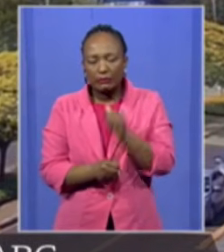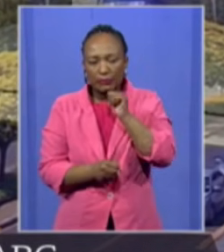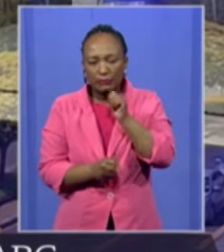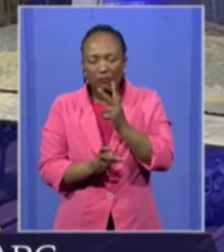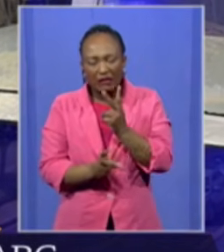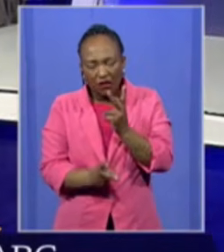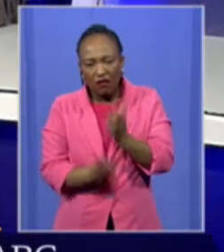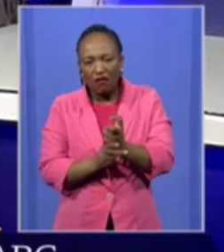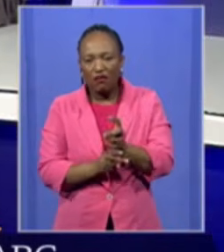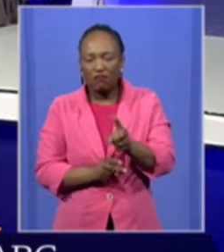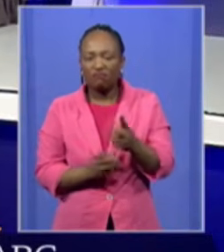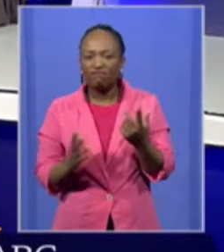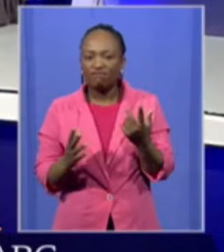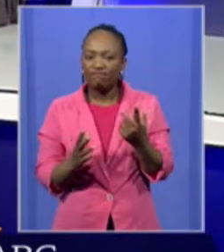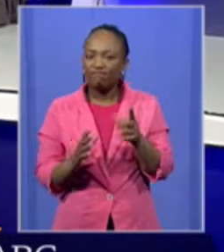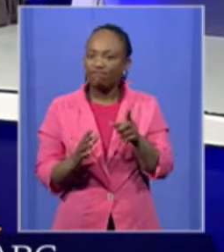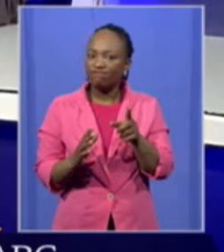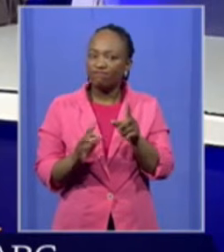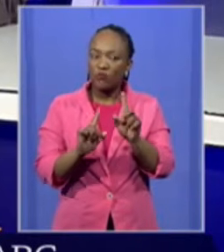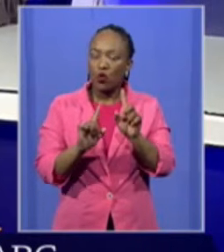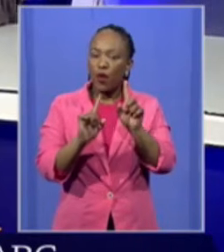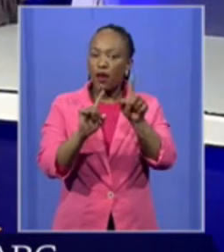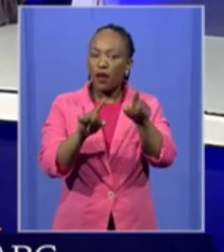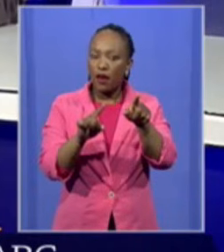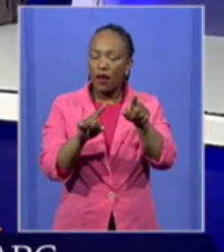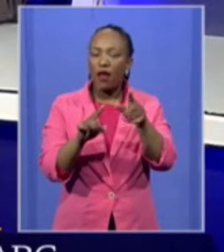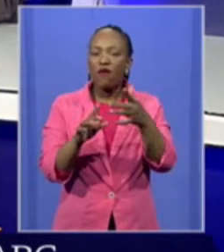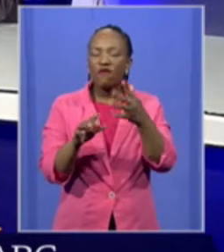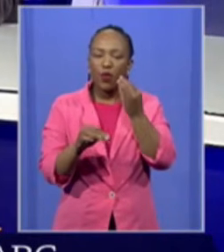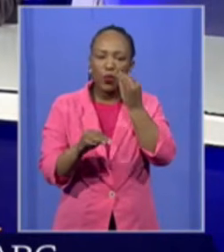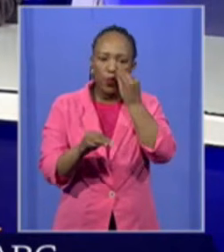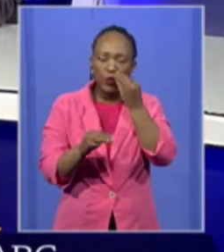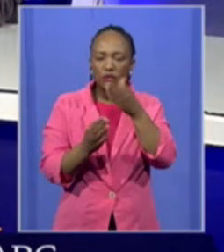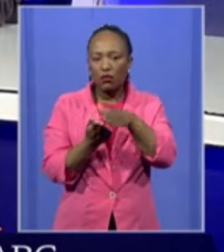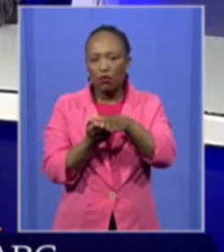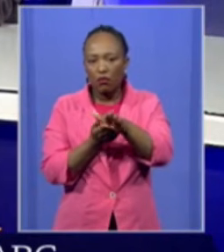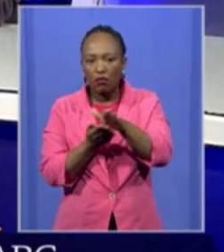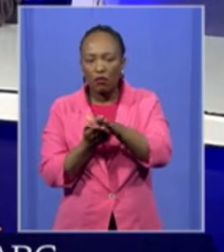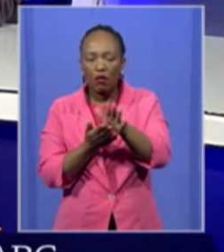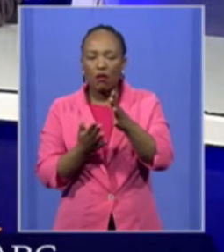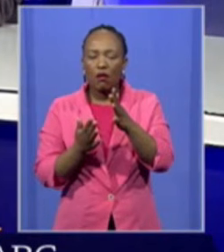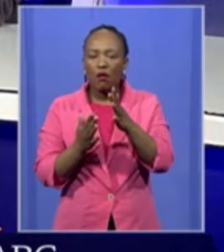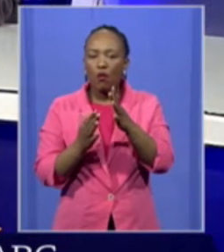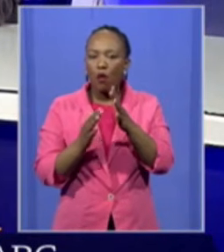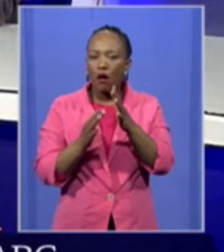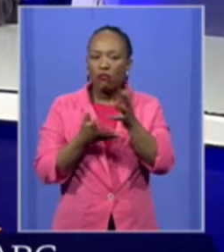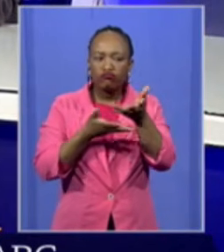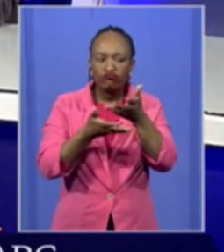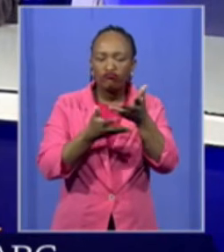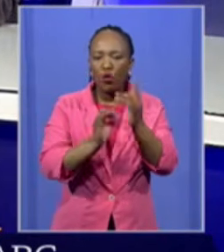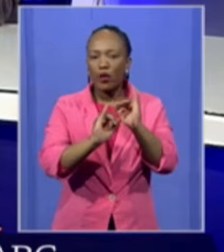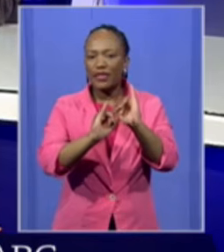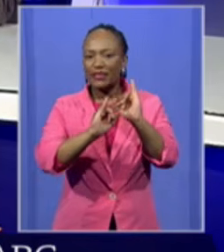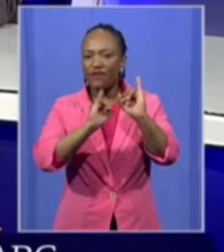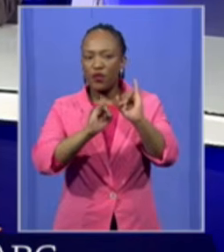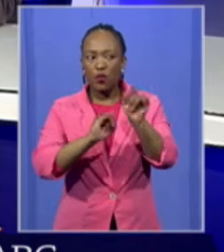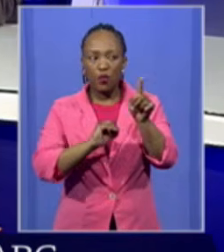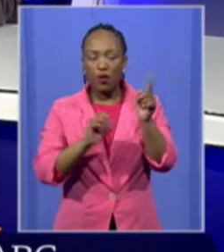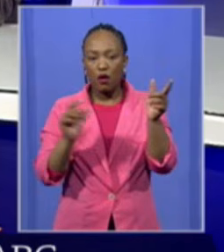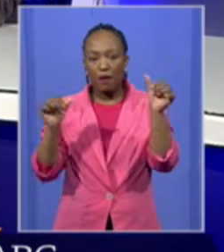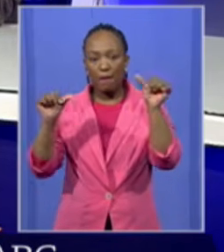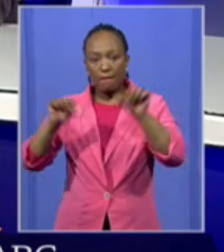le ha o so ile ka mola mo ilo hatisa teng ha ke re ke puisano o tswa e ga ka ntle ka kwana ha o fihla ka